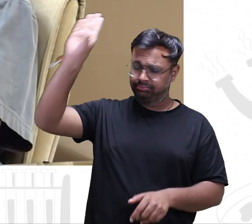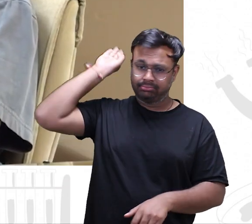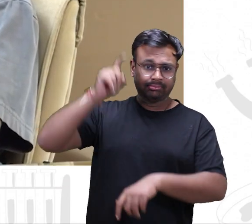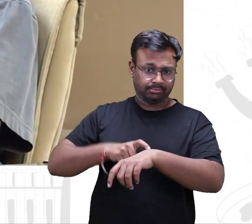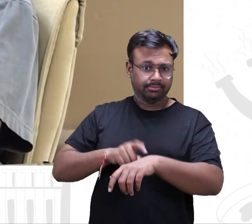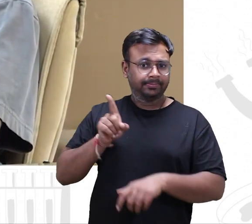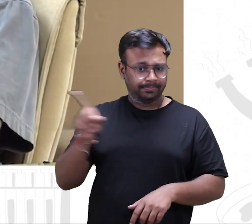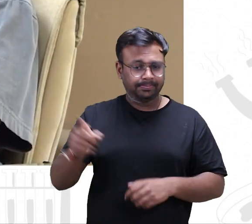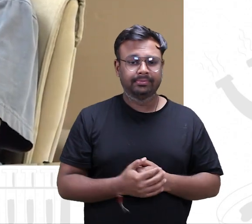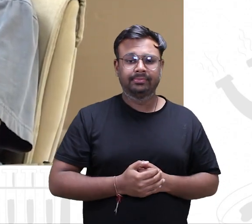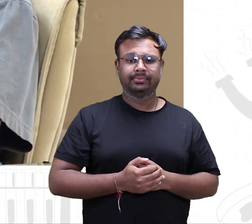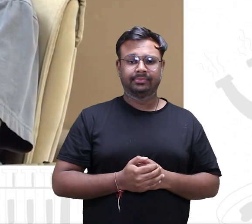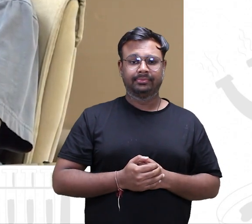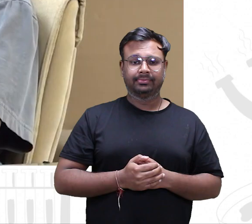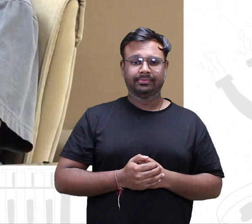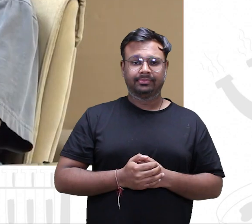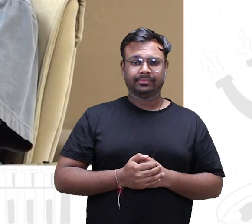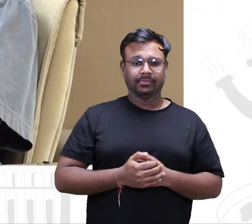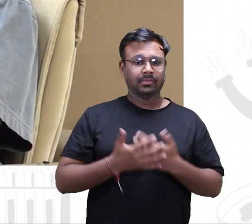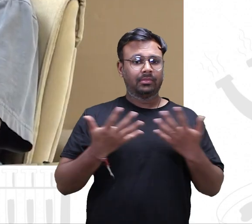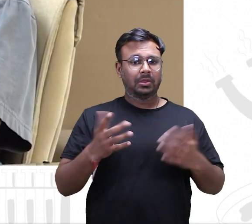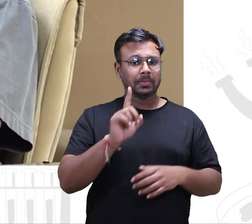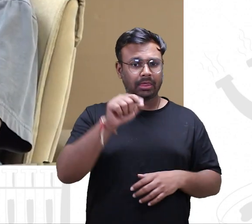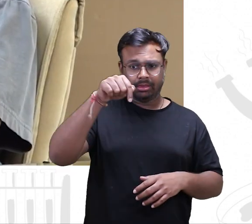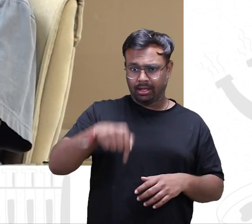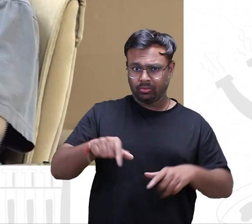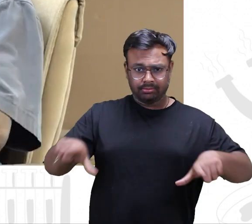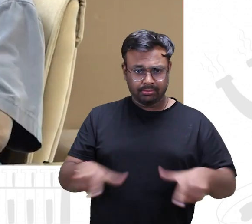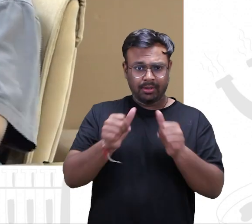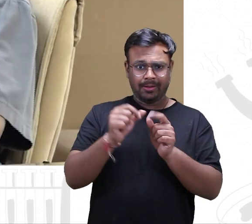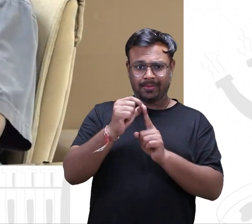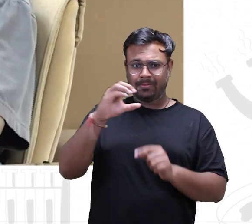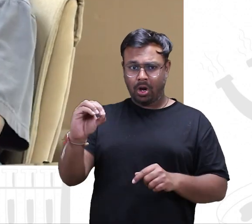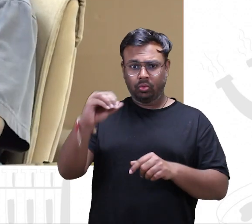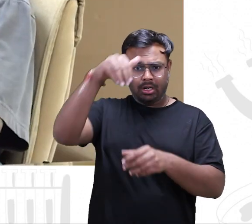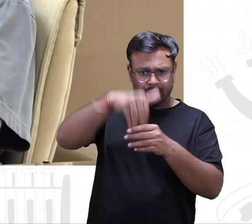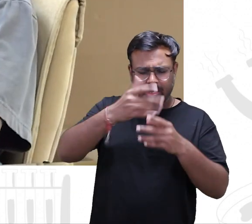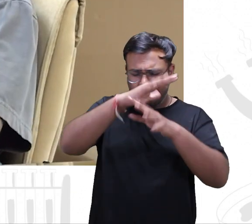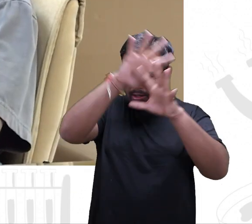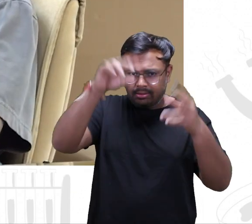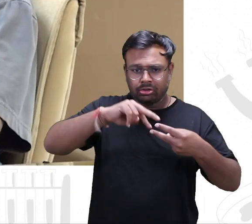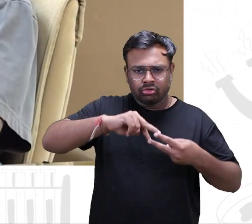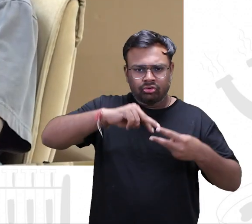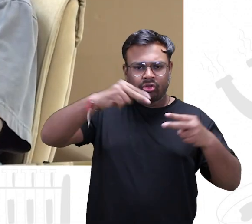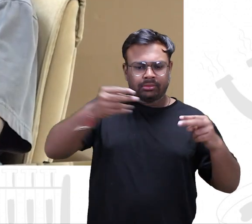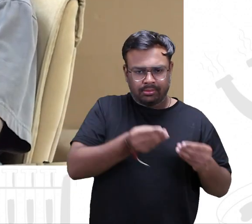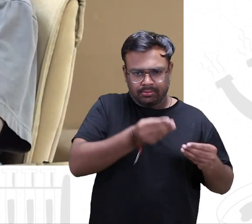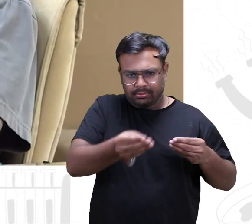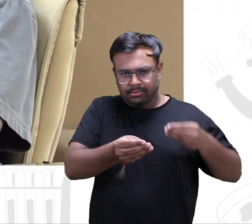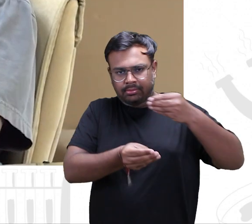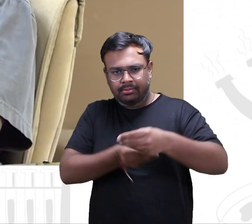about 2 centuries ago, and but in these apomictic plants, the same traits are carried on generation after